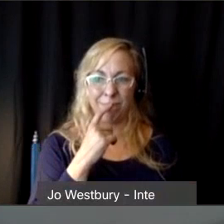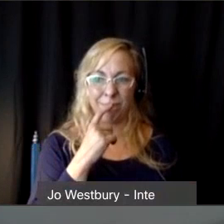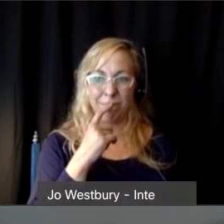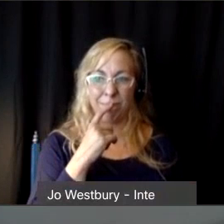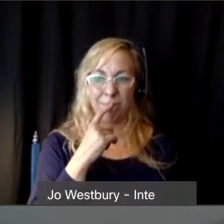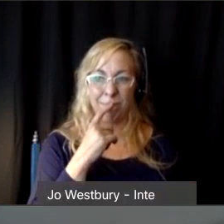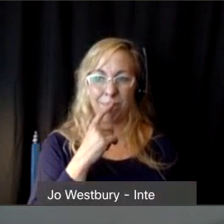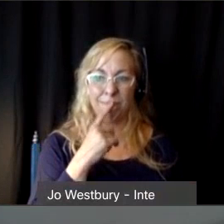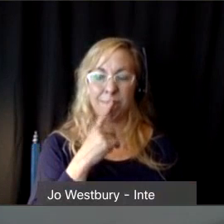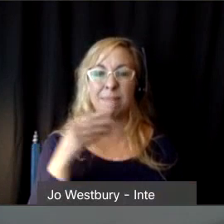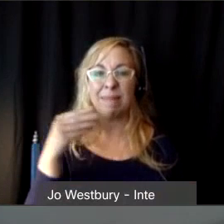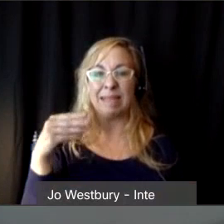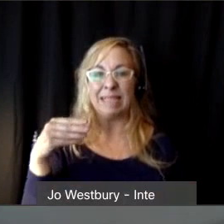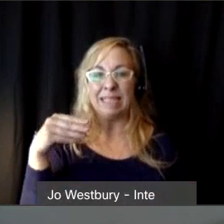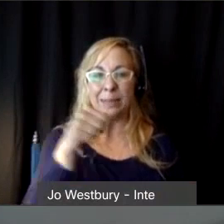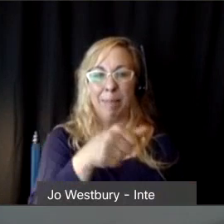spending funds,